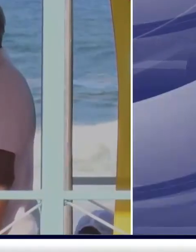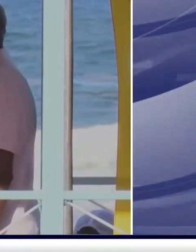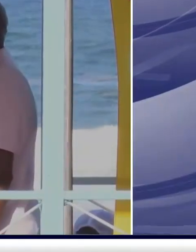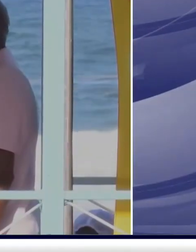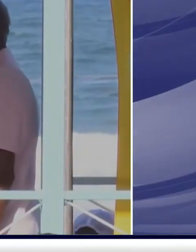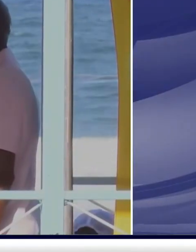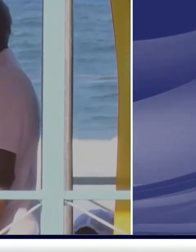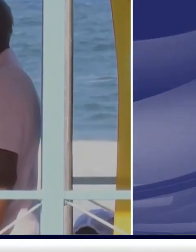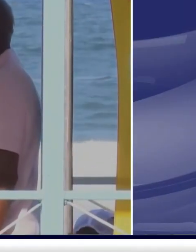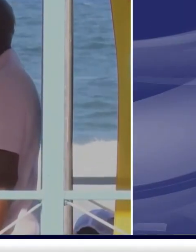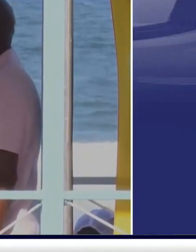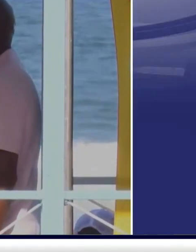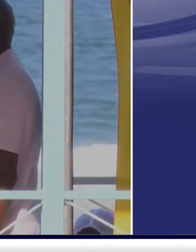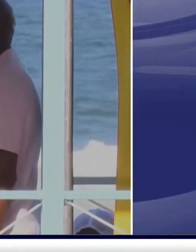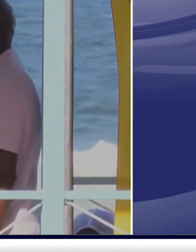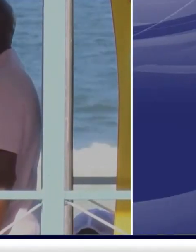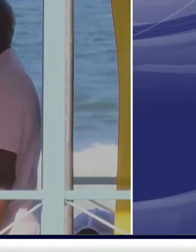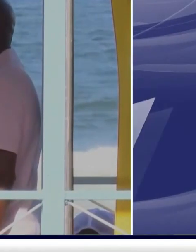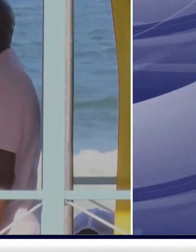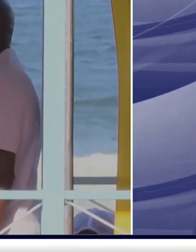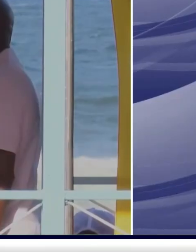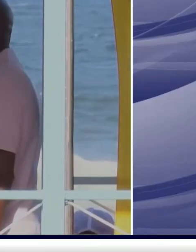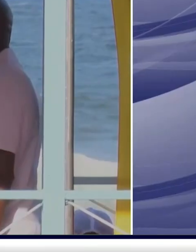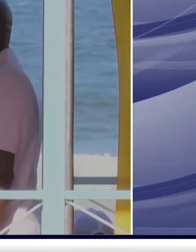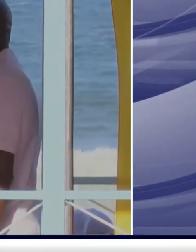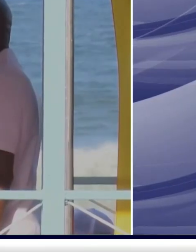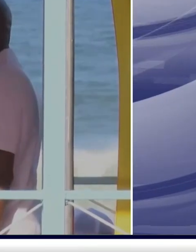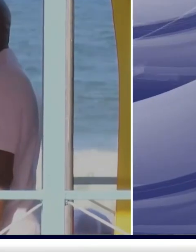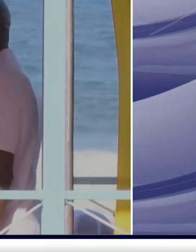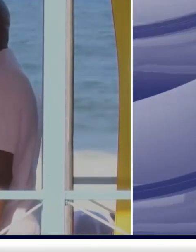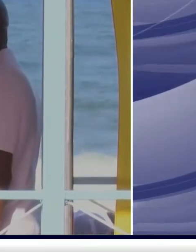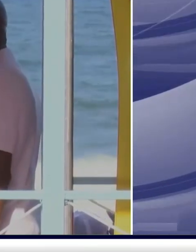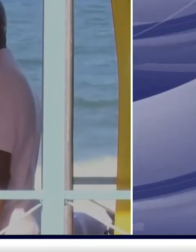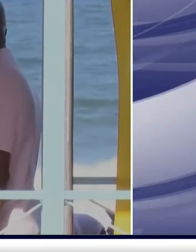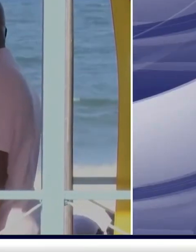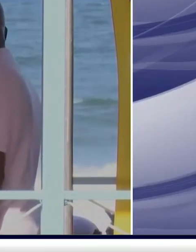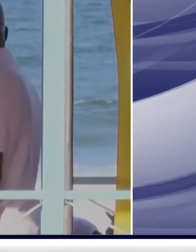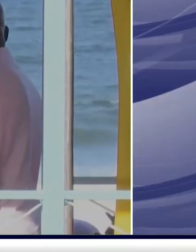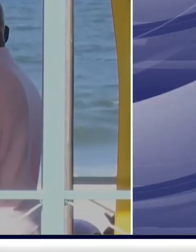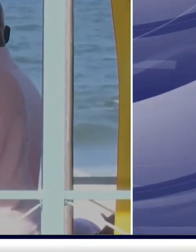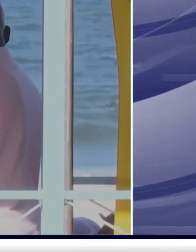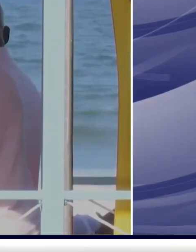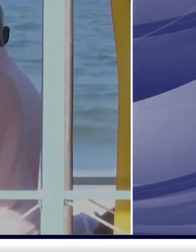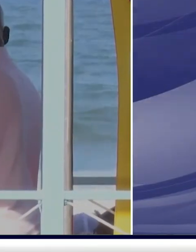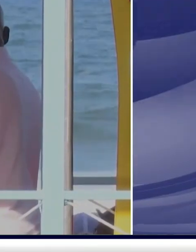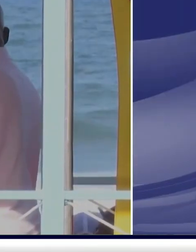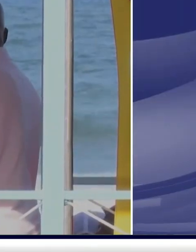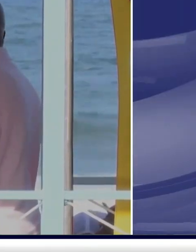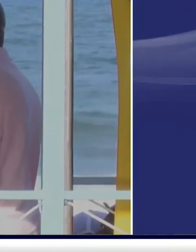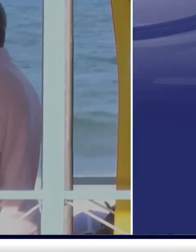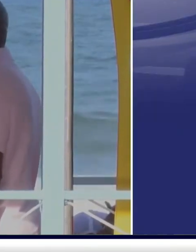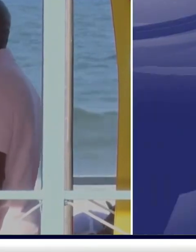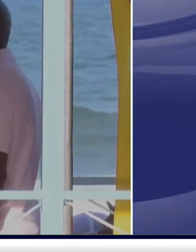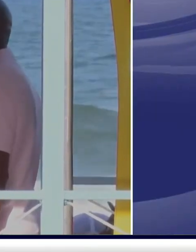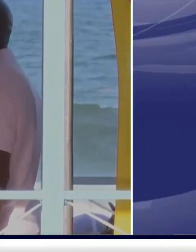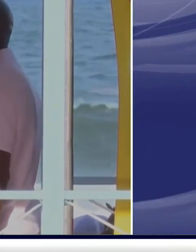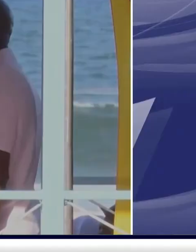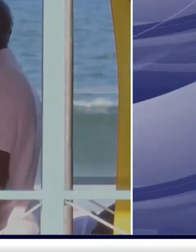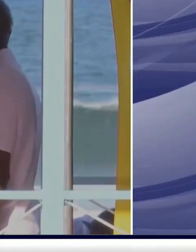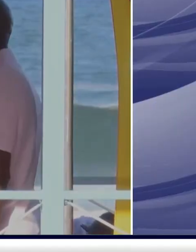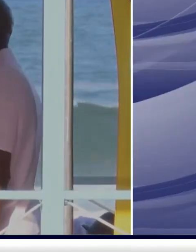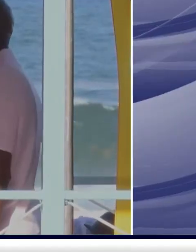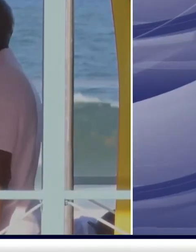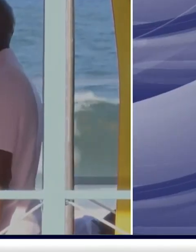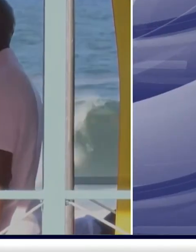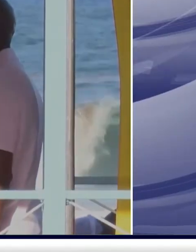In the headlines for this April 28th, National Heroes Day. The Prime Minister contends more than ever an